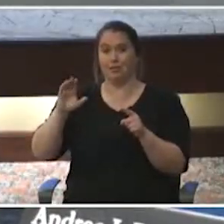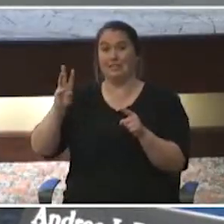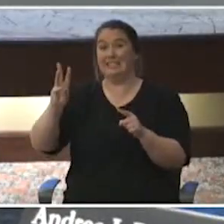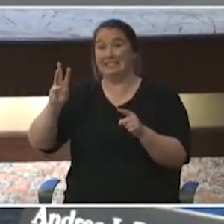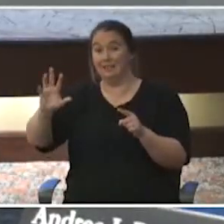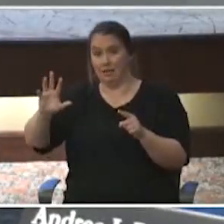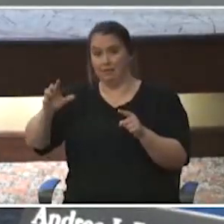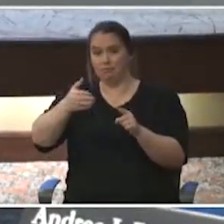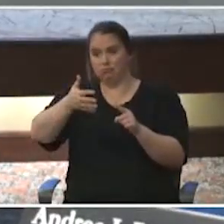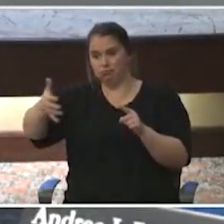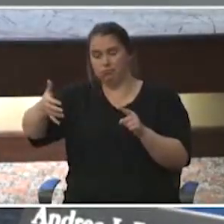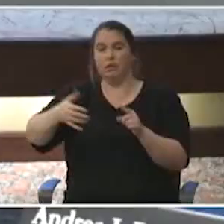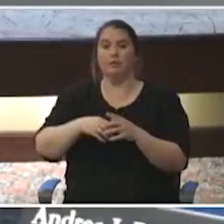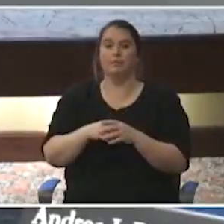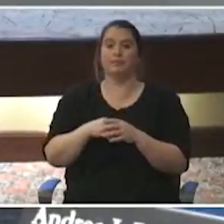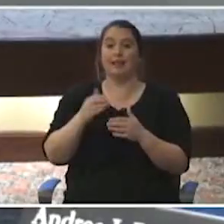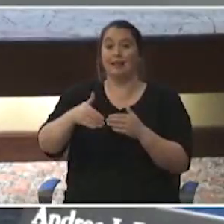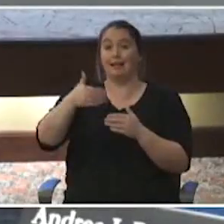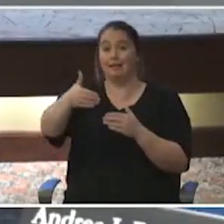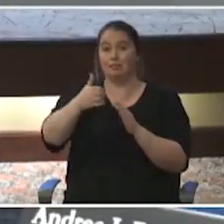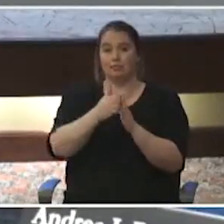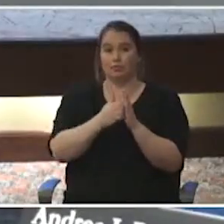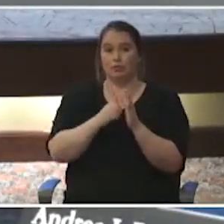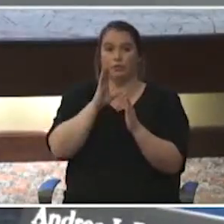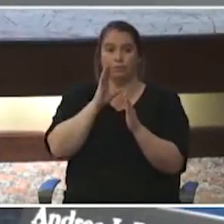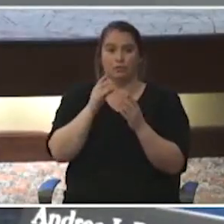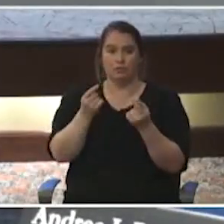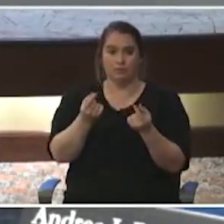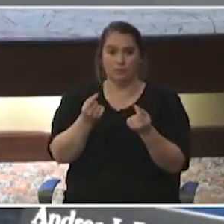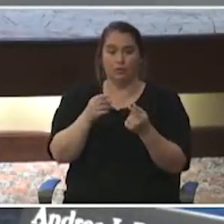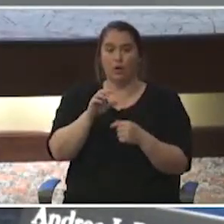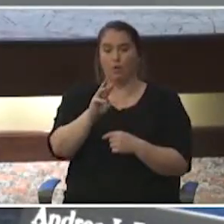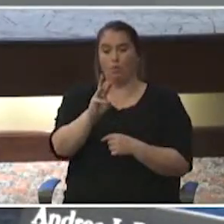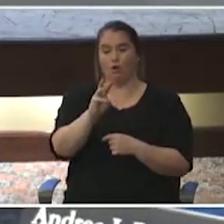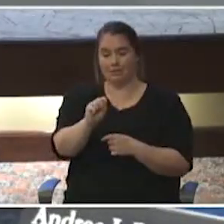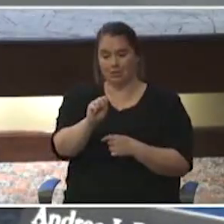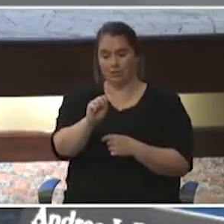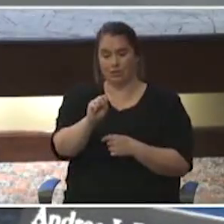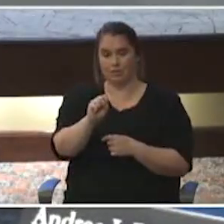2025-765. Next item on the agenda is our work session items